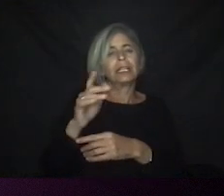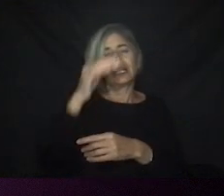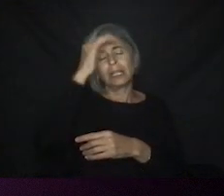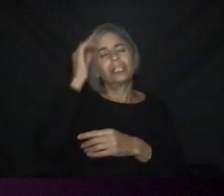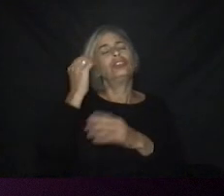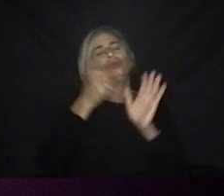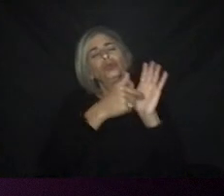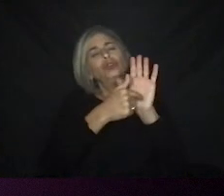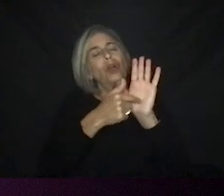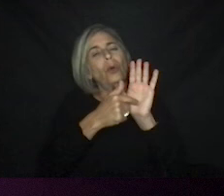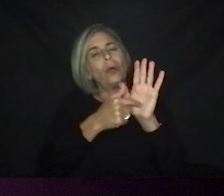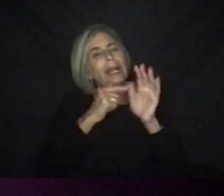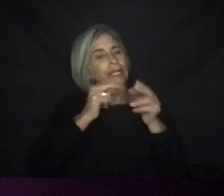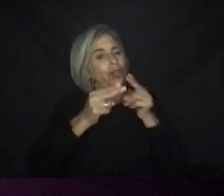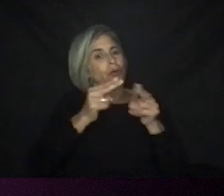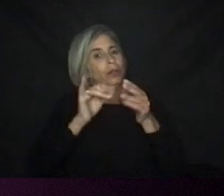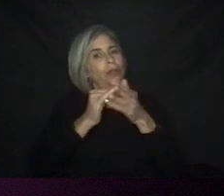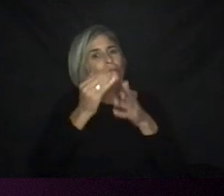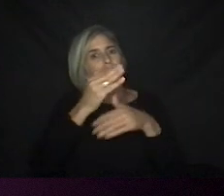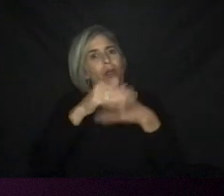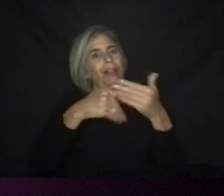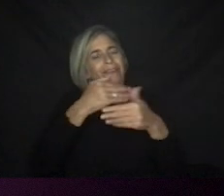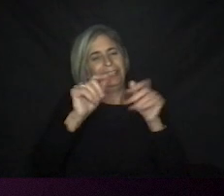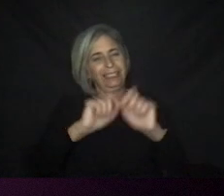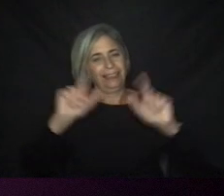an illustration, I got to hurry through this stuff.